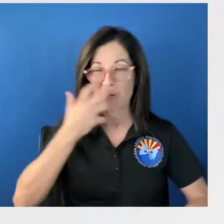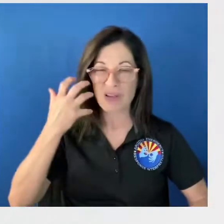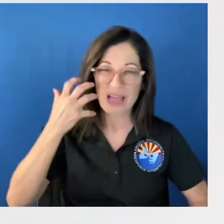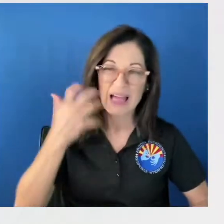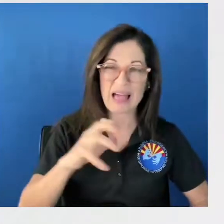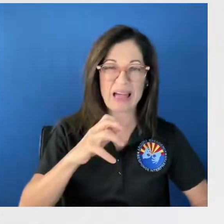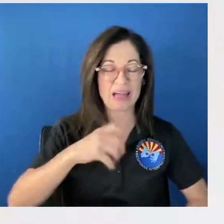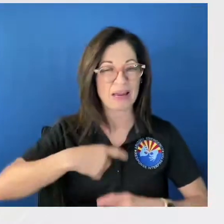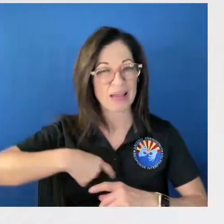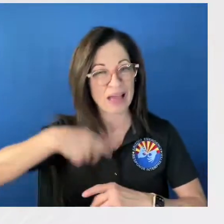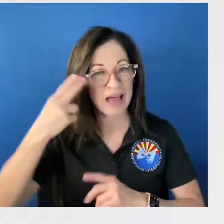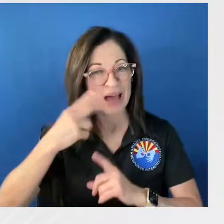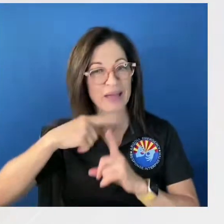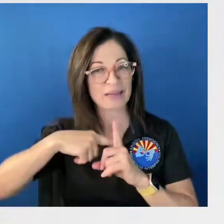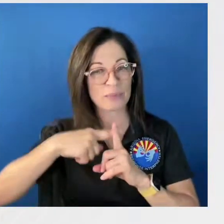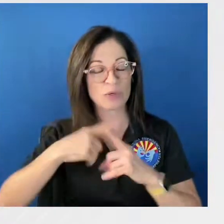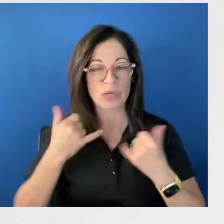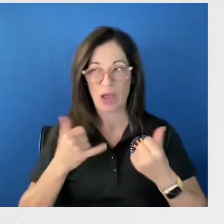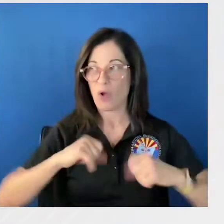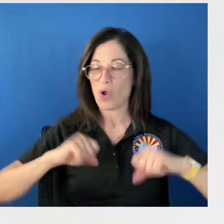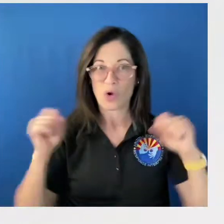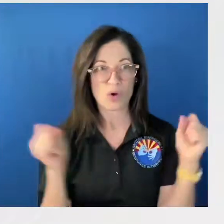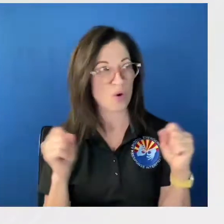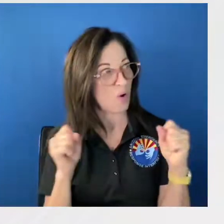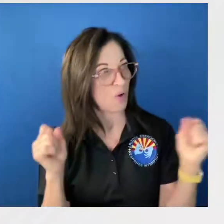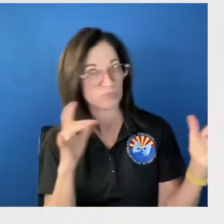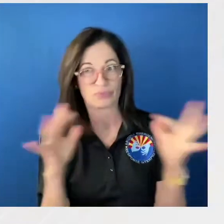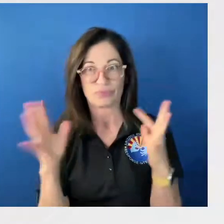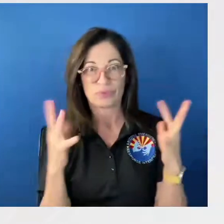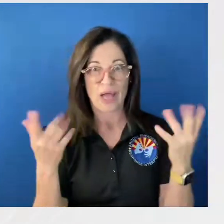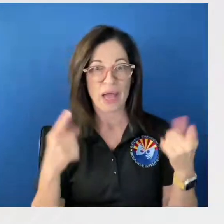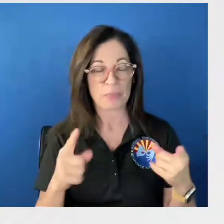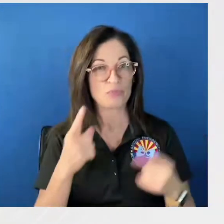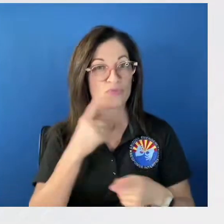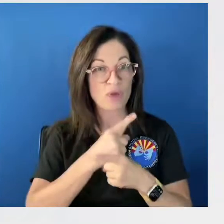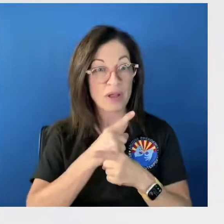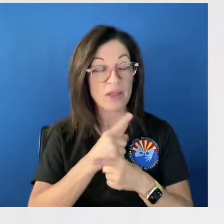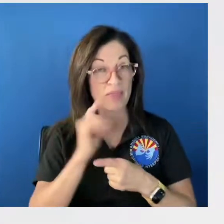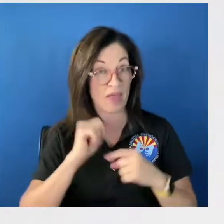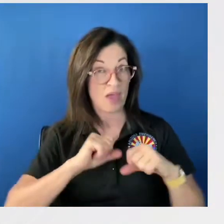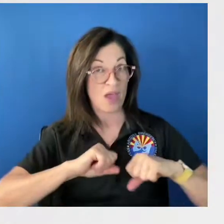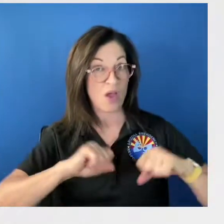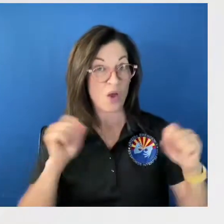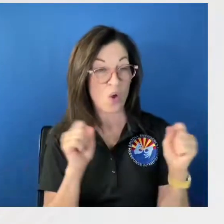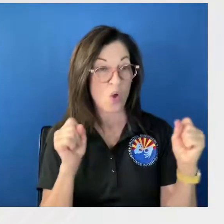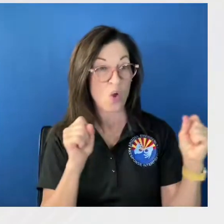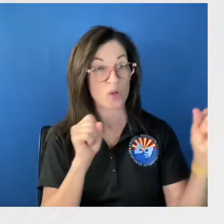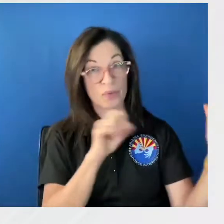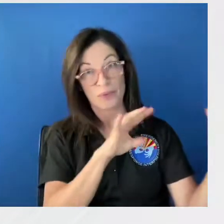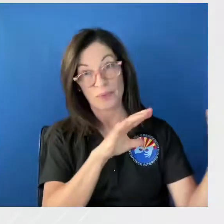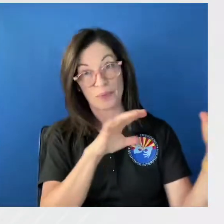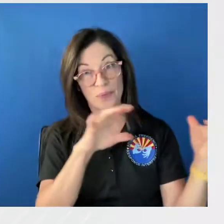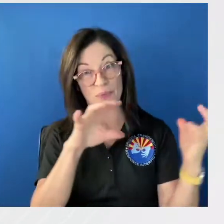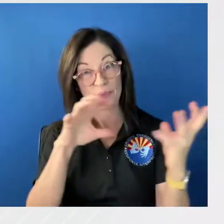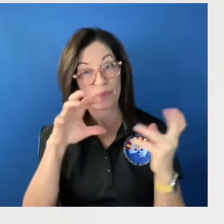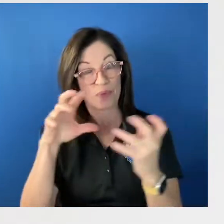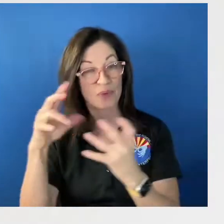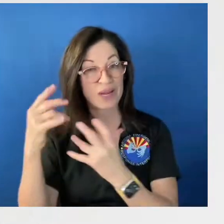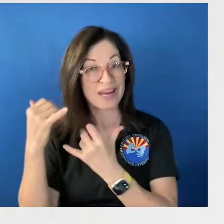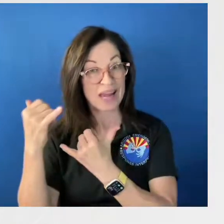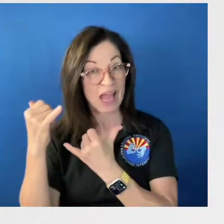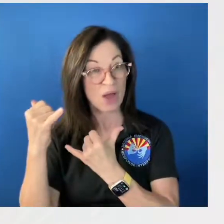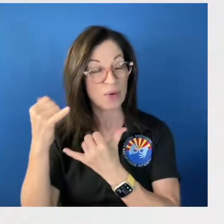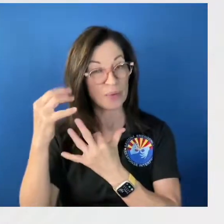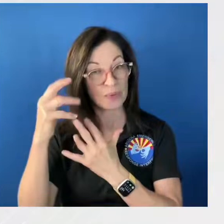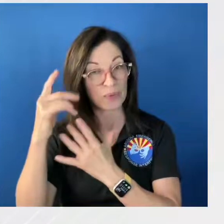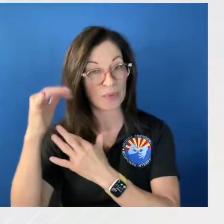temperatures to this weird cold front that came over, right? So that cold front is passing over us right now, and it's making its way out.